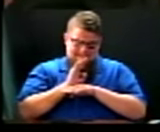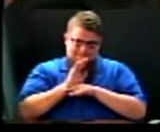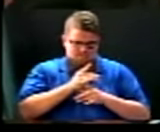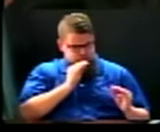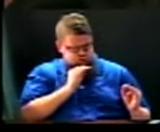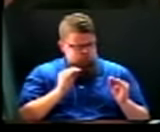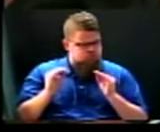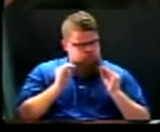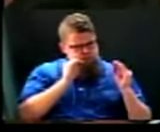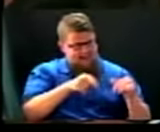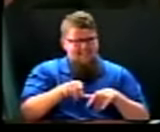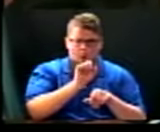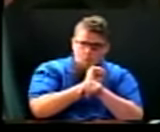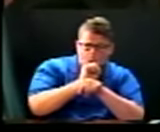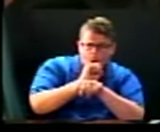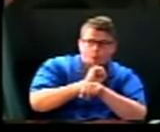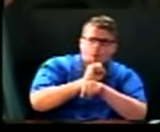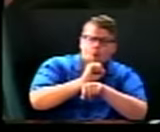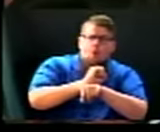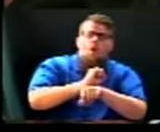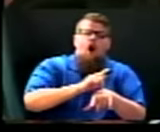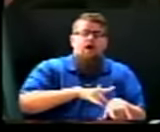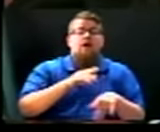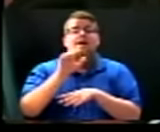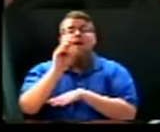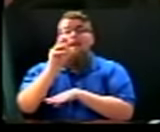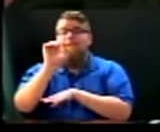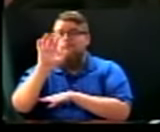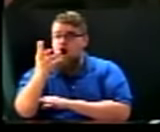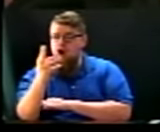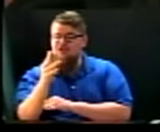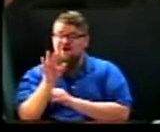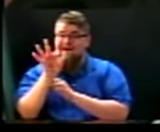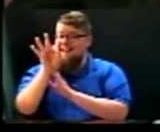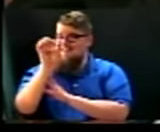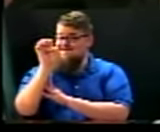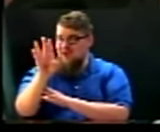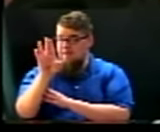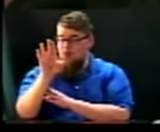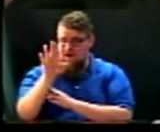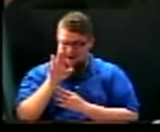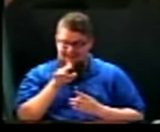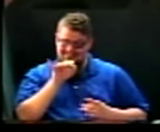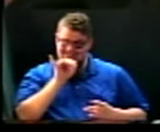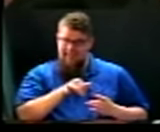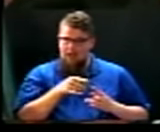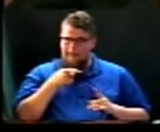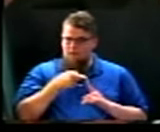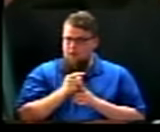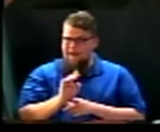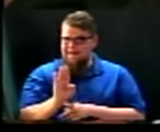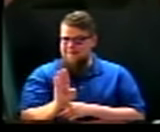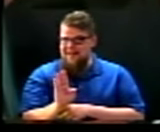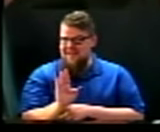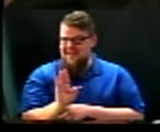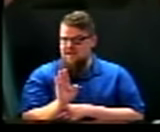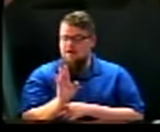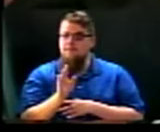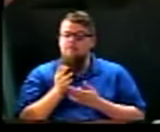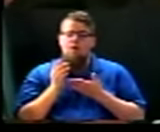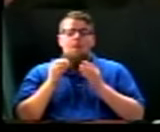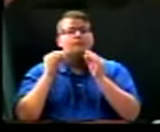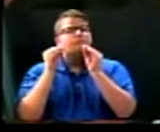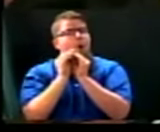can work. And then in March or February, when I go and get that point B, then I will be getting more